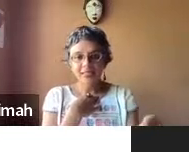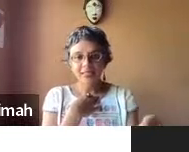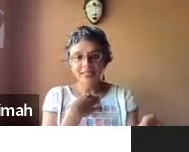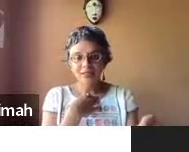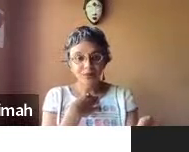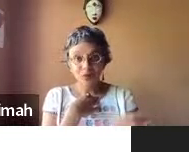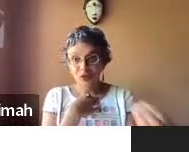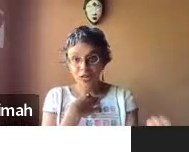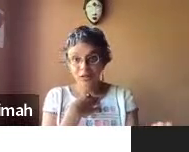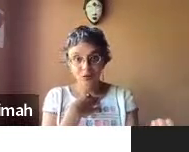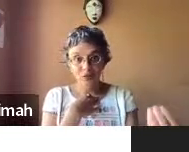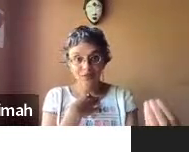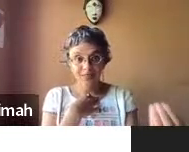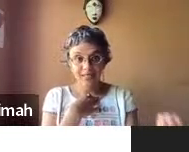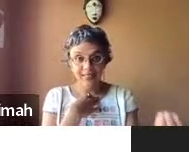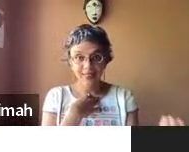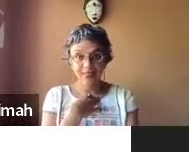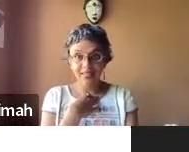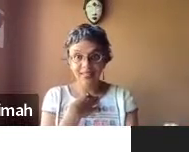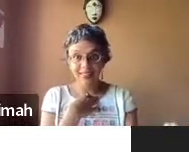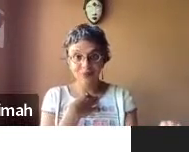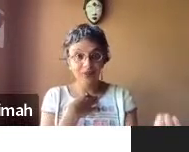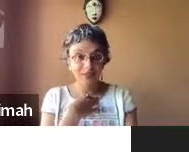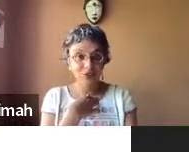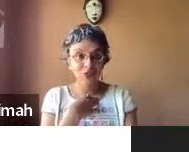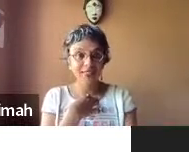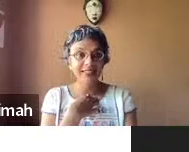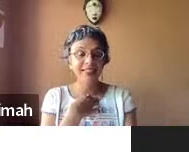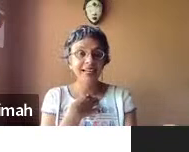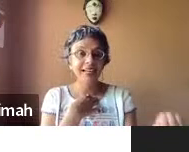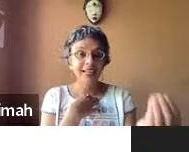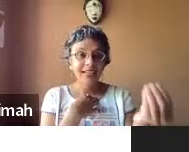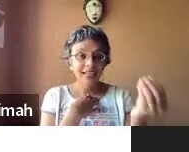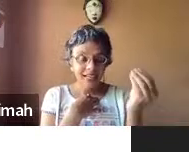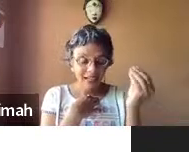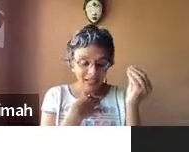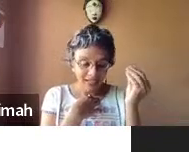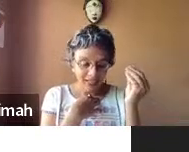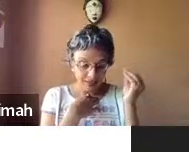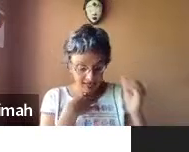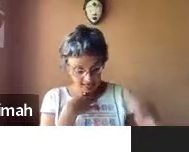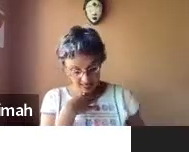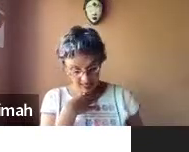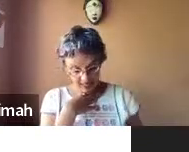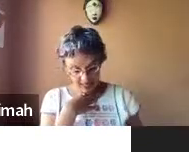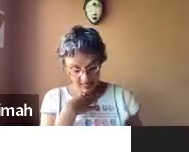we need for general day-to-day functioning.